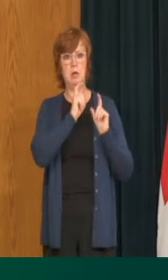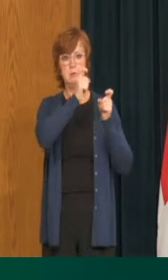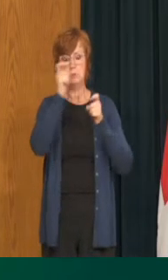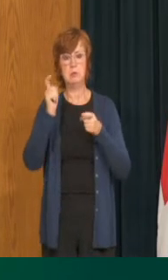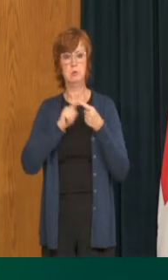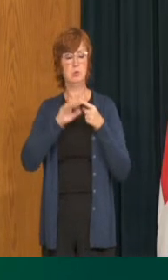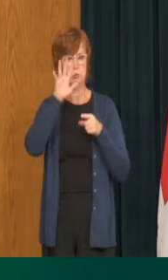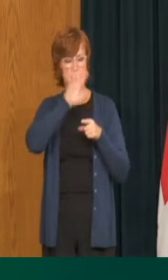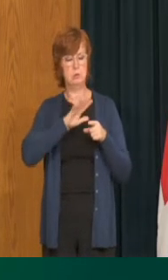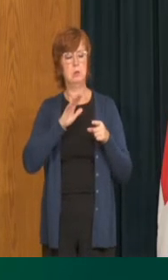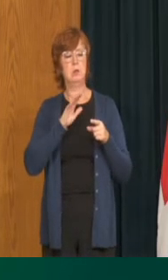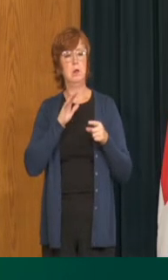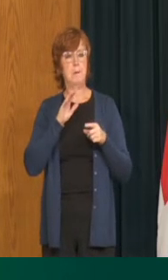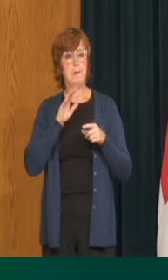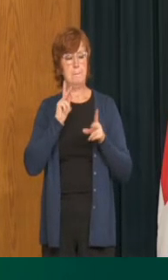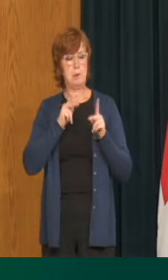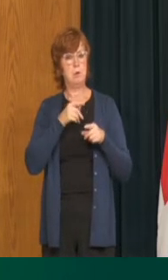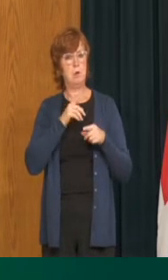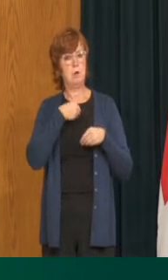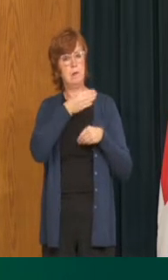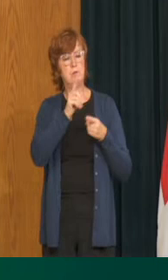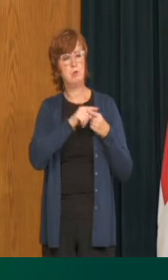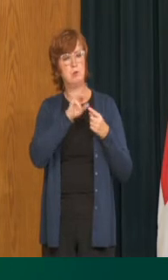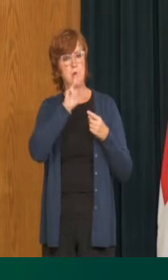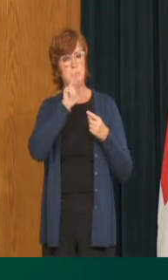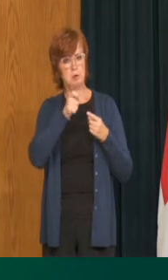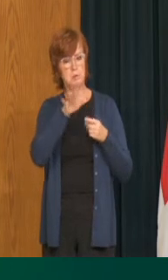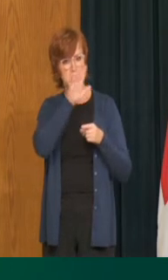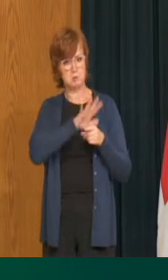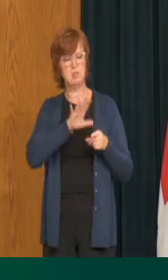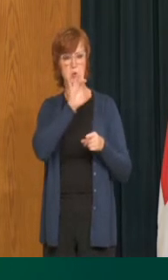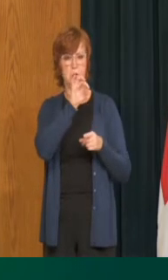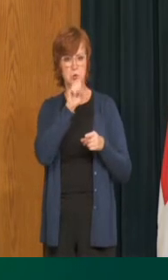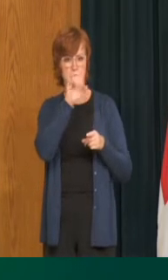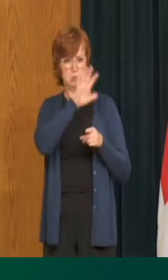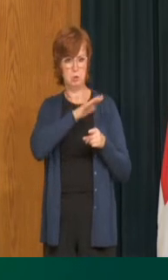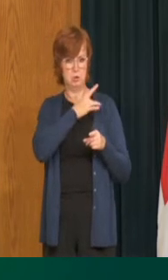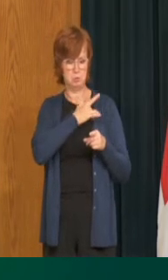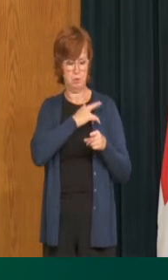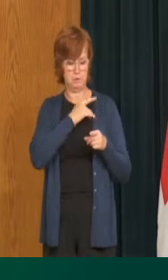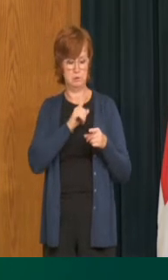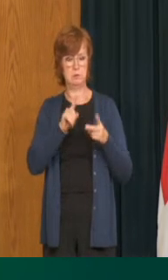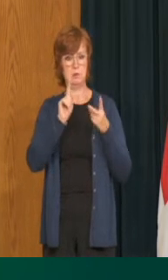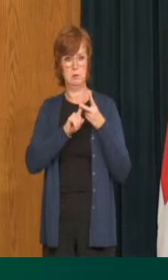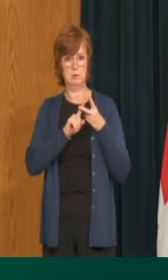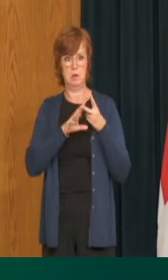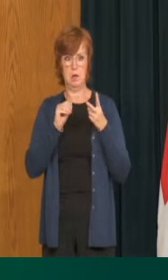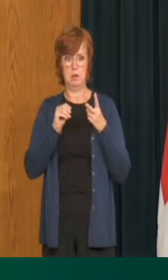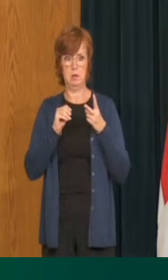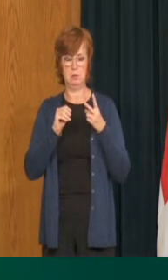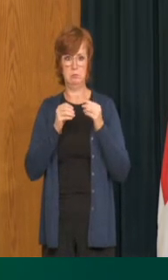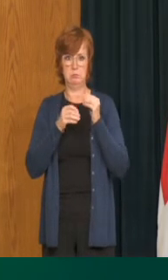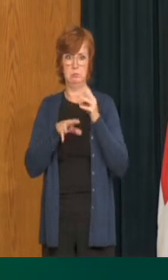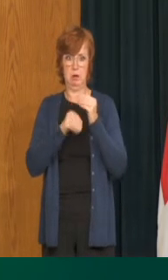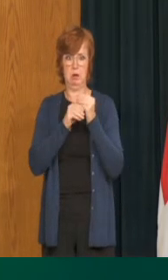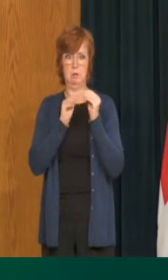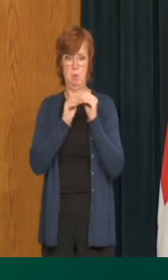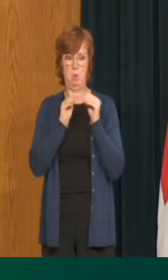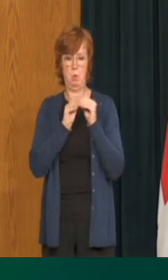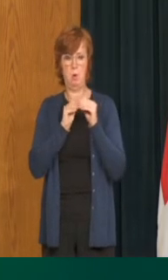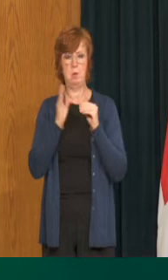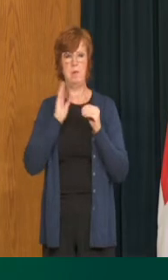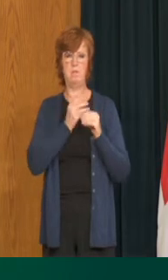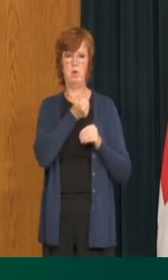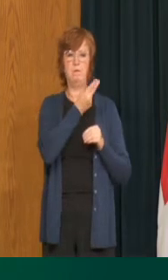pharmacies across the province, and most recently expanding that number of pharmacies that have access to naloxone kits, and actively